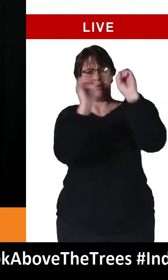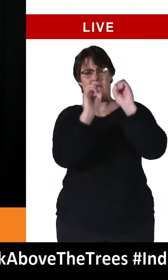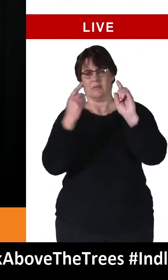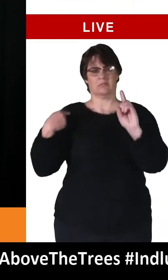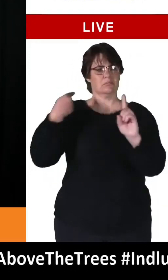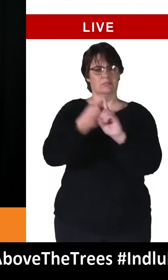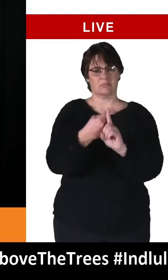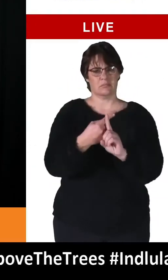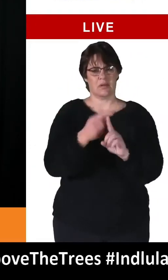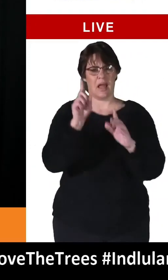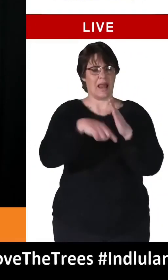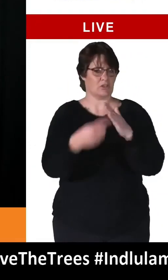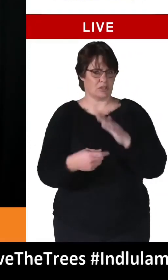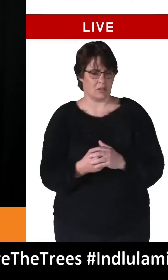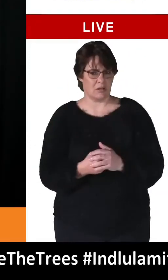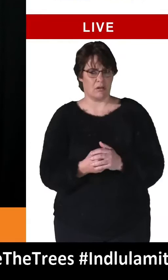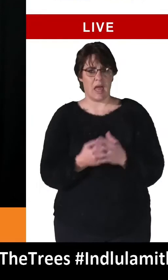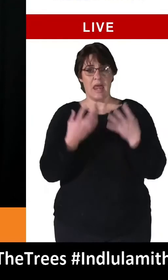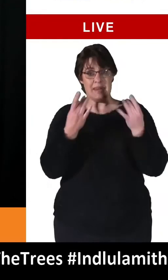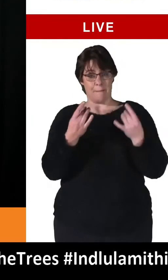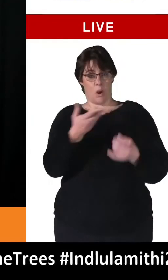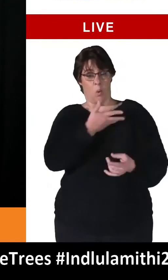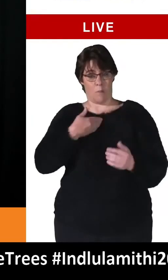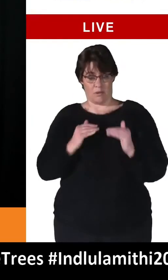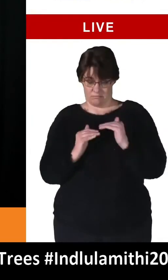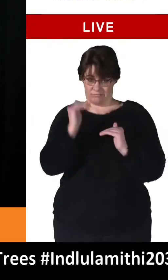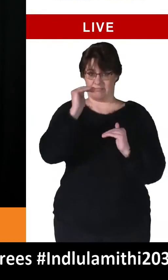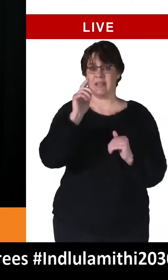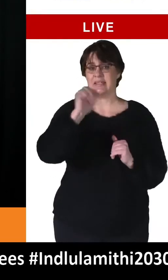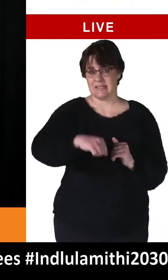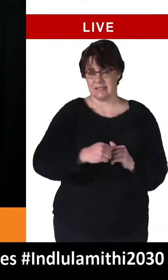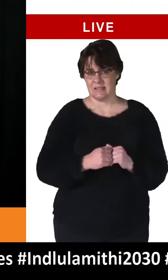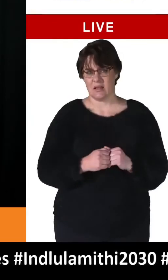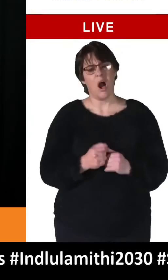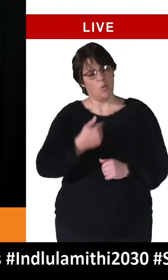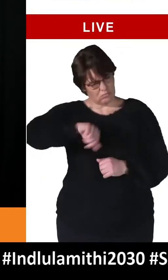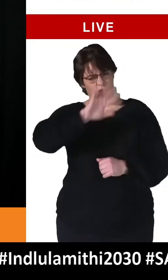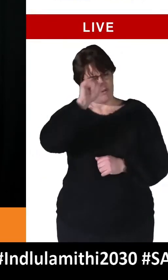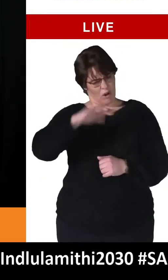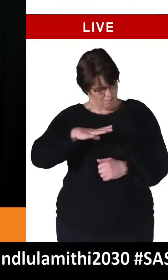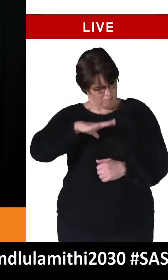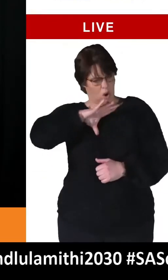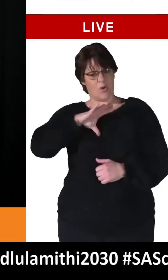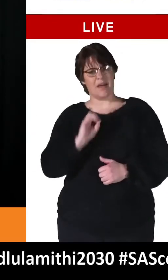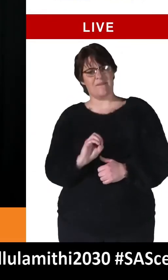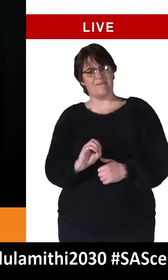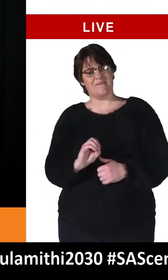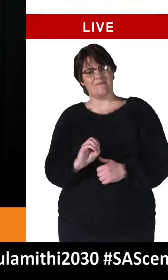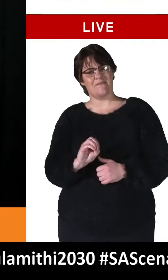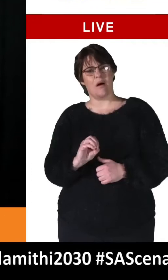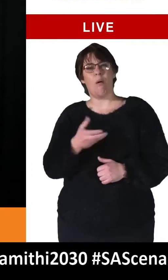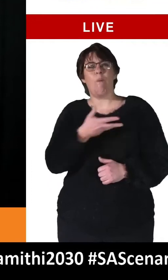last elections? Firstly, we've increased the numbers of women. We should be proud as South Africa that with